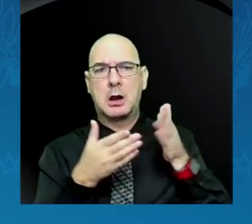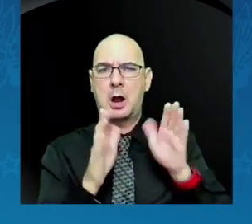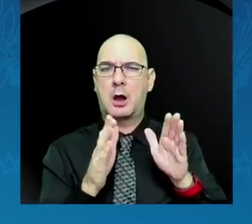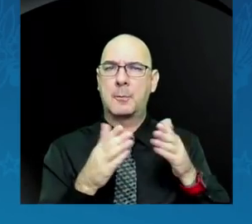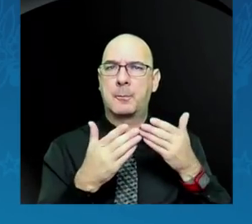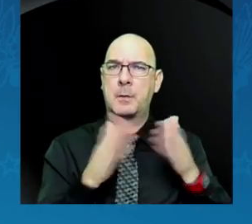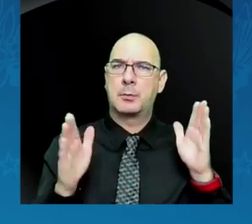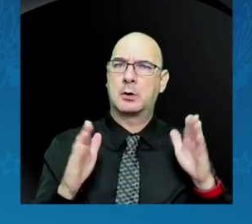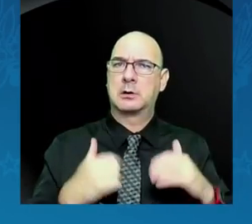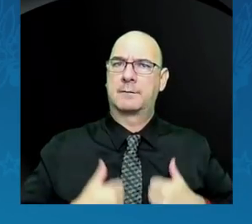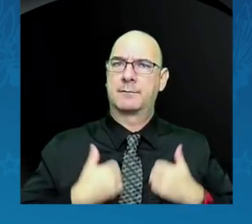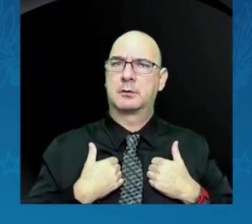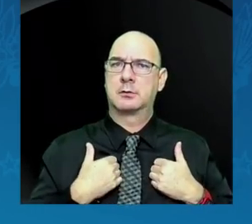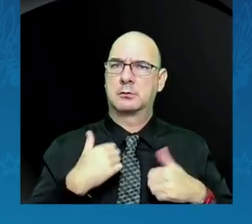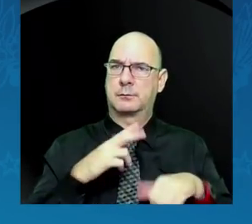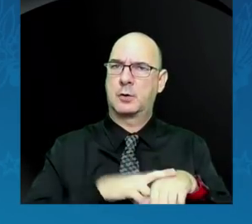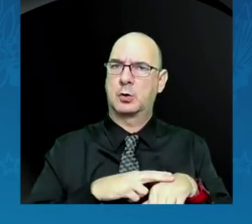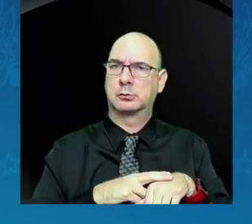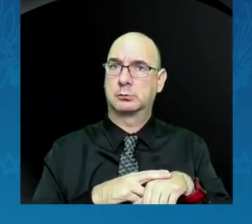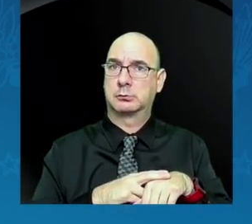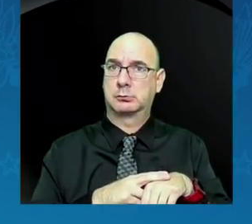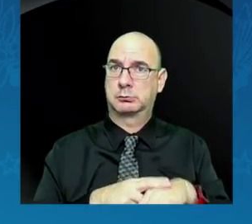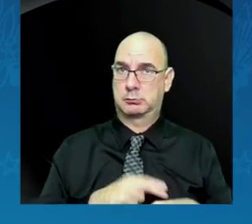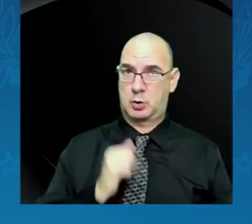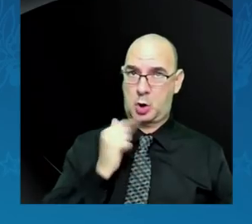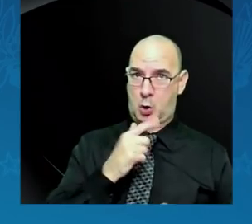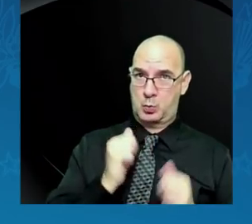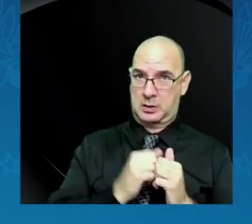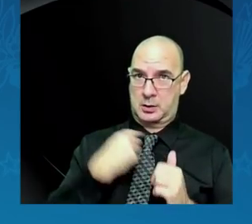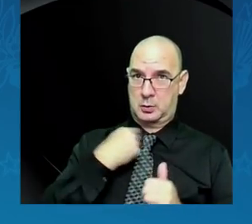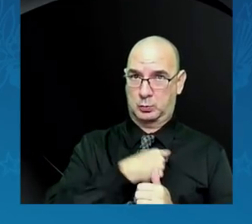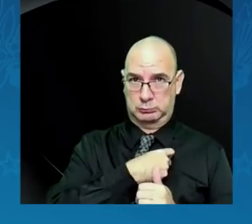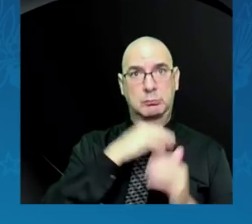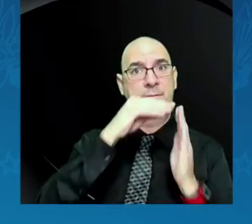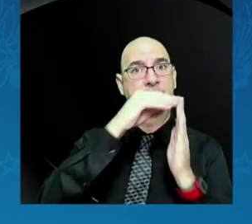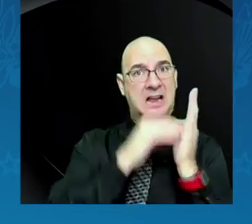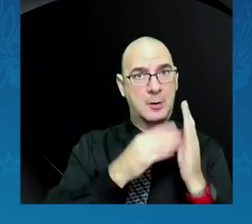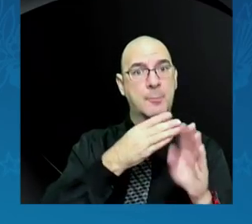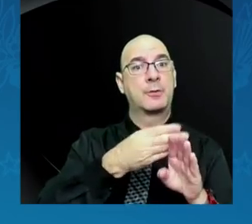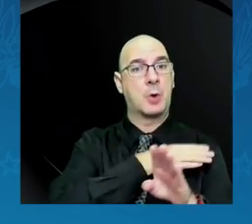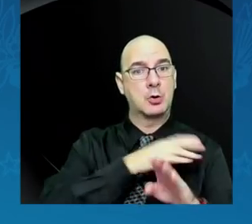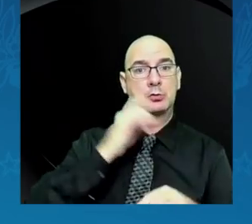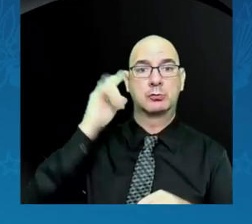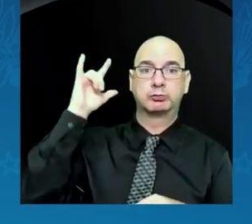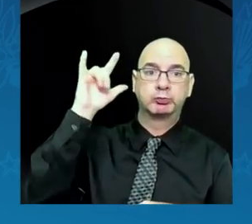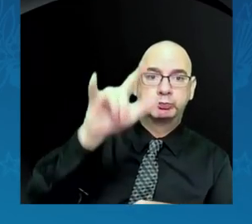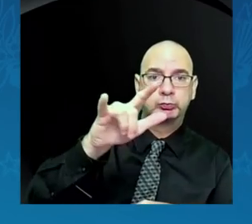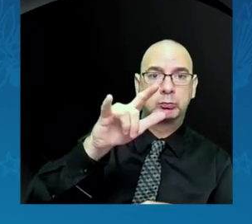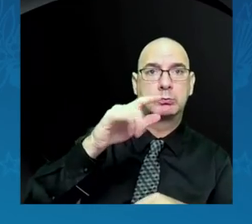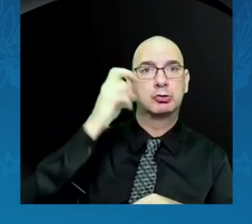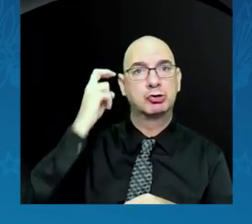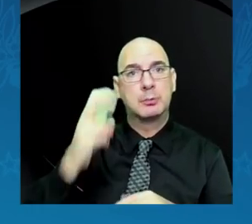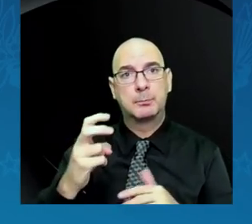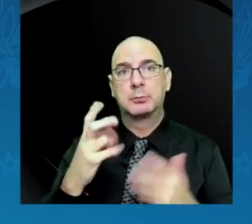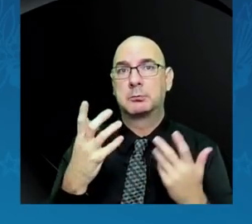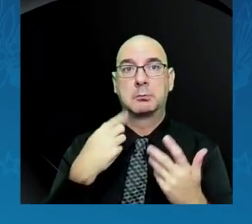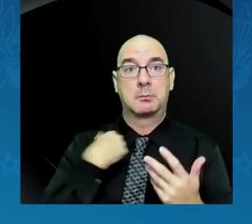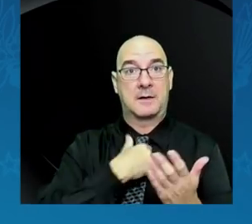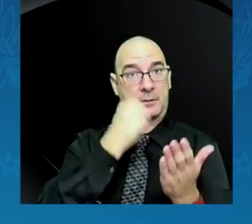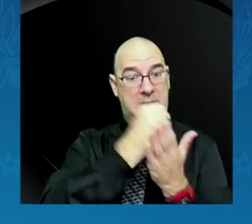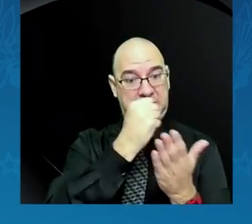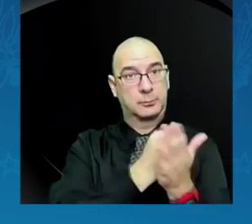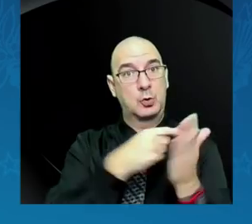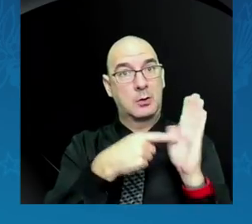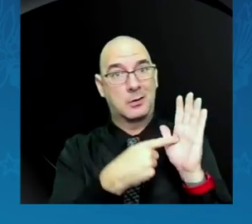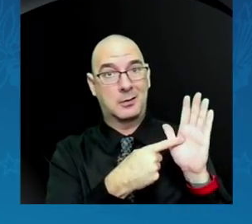had to fill this out before we traveled here. Should the United States have such a requirement? Well, we have,